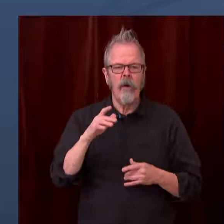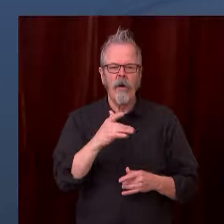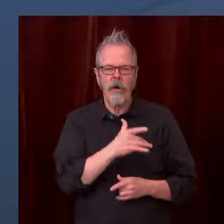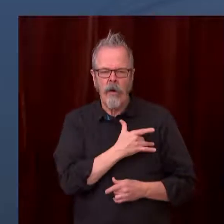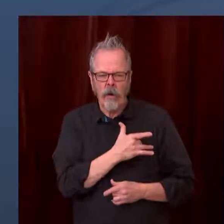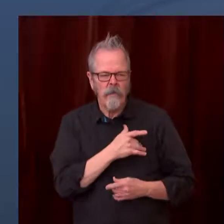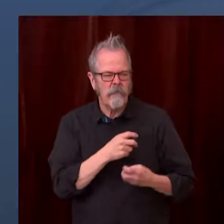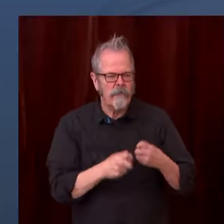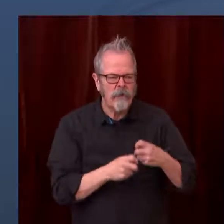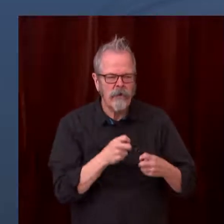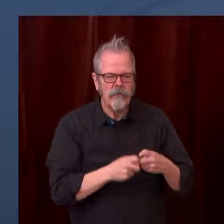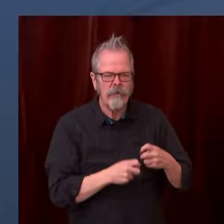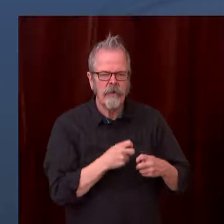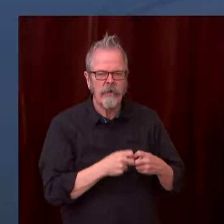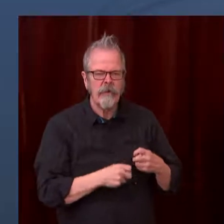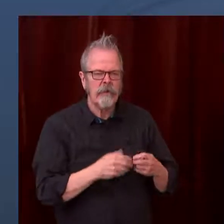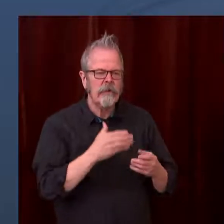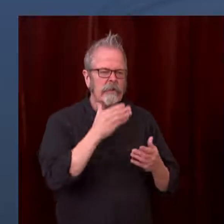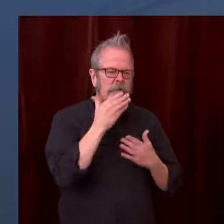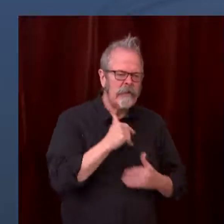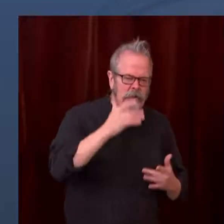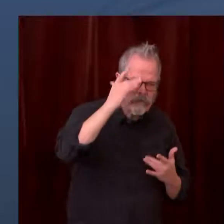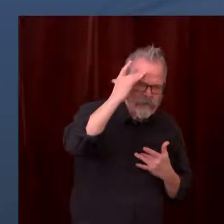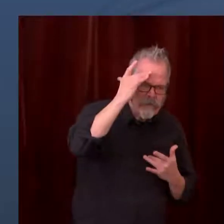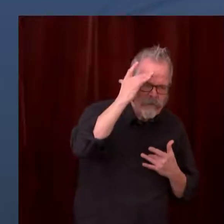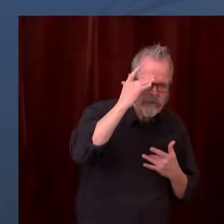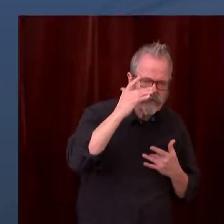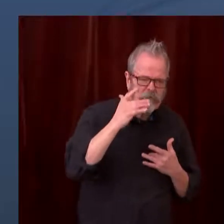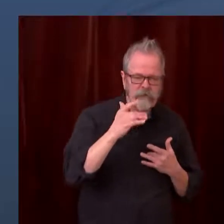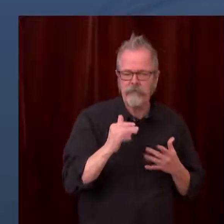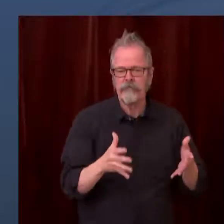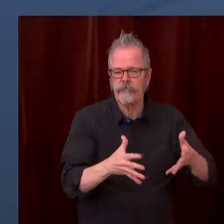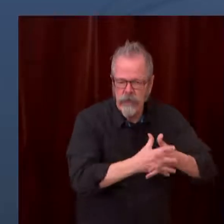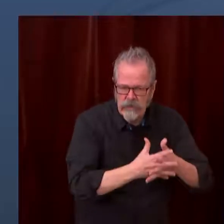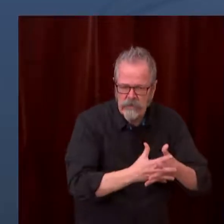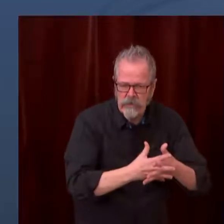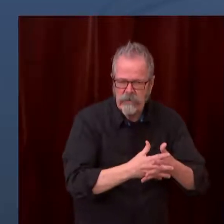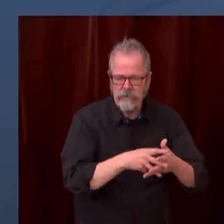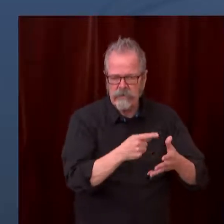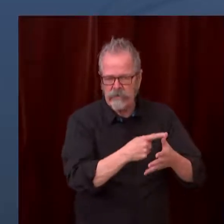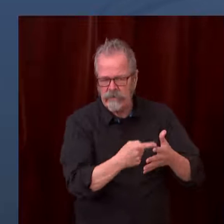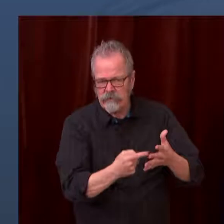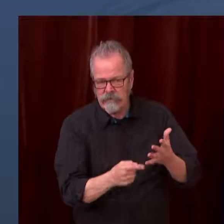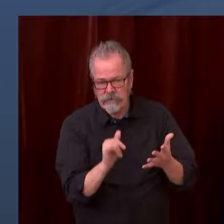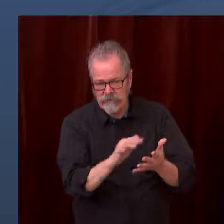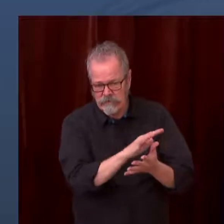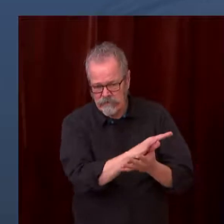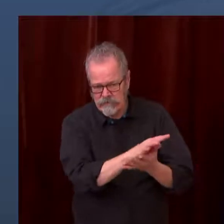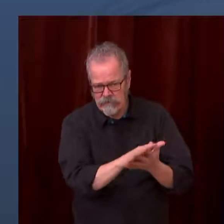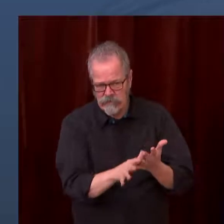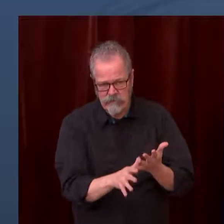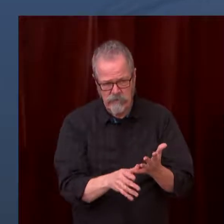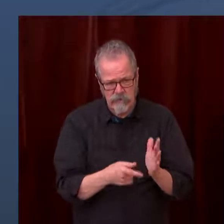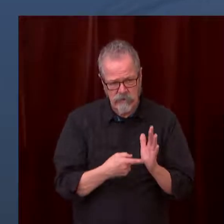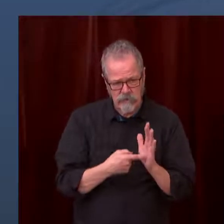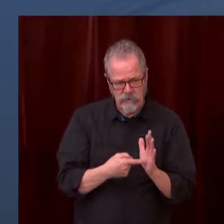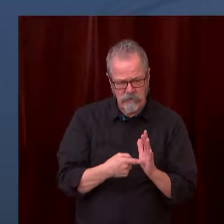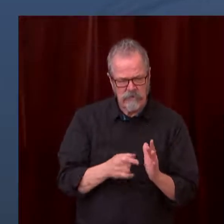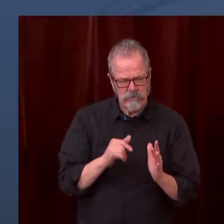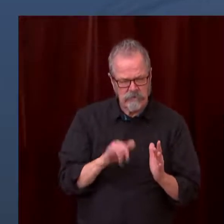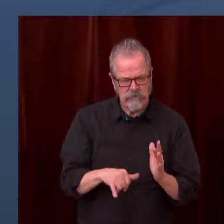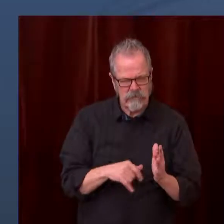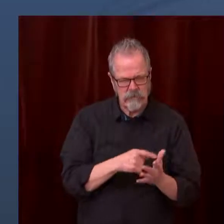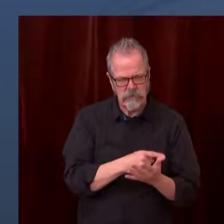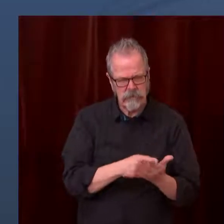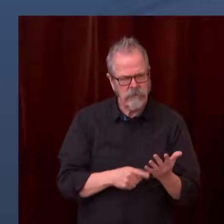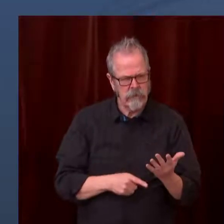type 2 diabetes, of course, pregnancy. These are a few examples, and I want to make sure that we underscore, again, that we're trying